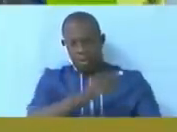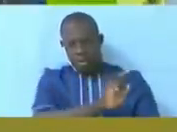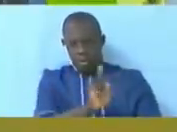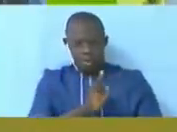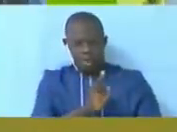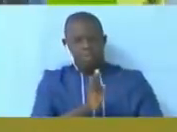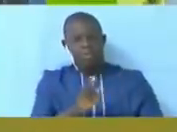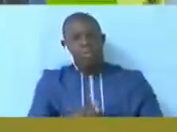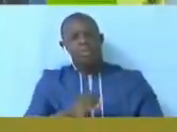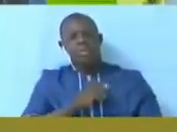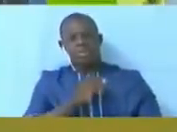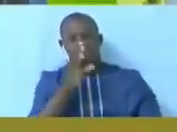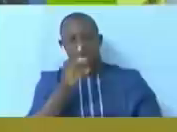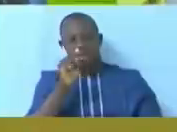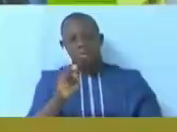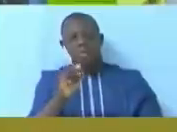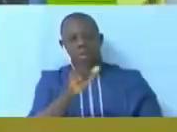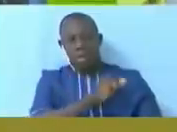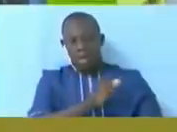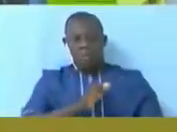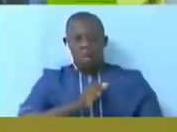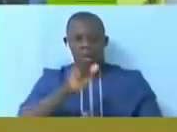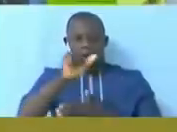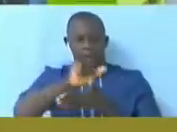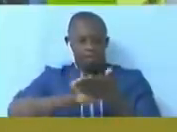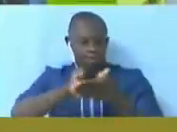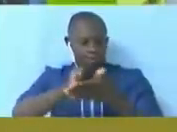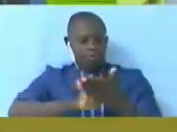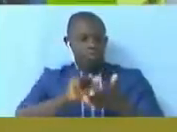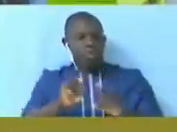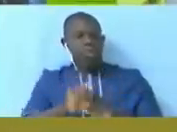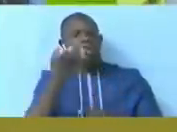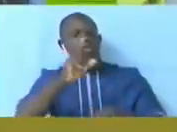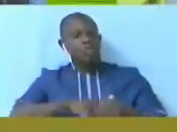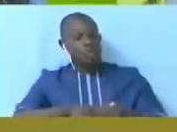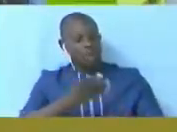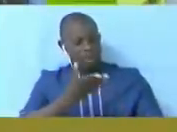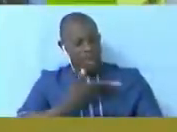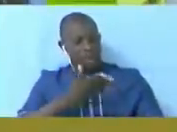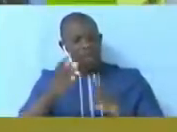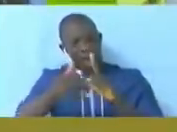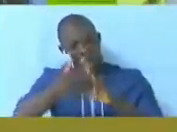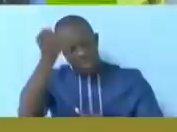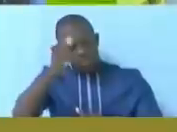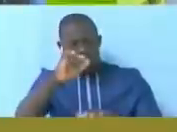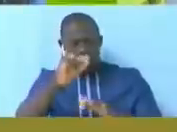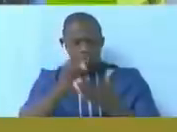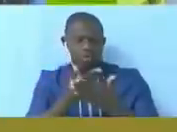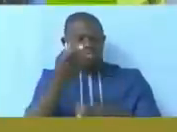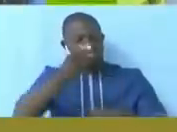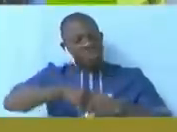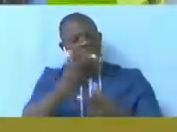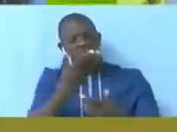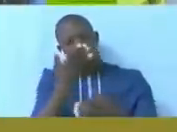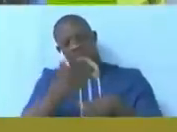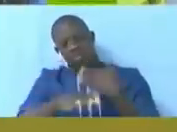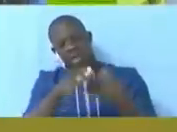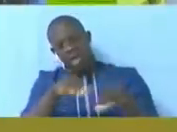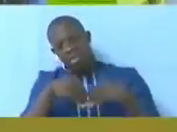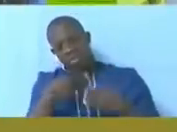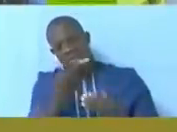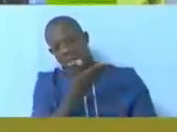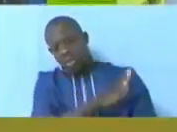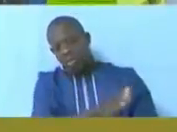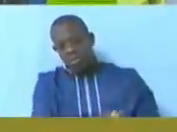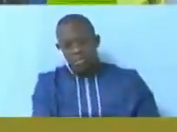that was our application. Sometimes you succeed on it, but sometimes it's dismissed. Wala muntu la danir dade. Waro do ika safaro kel danir la